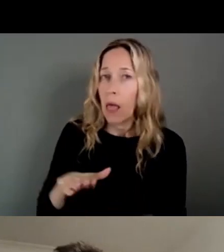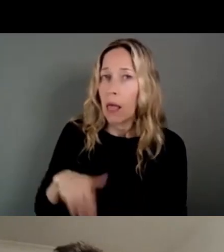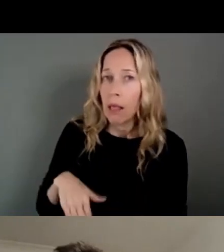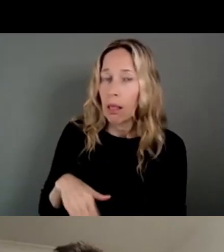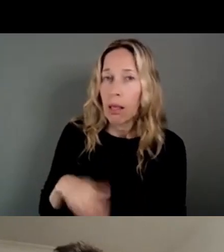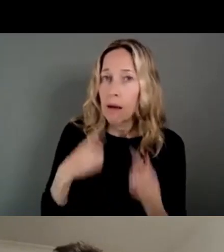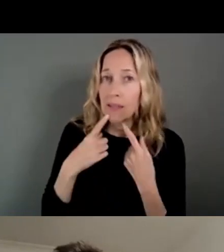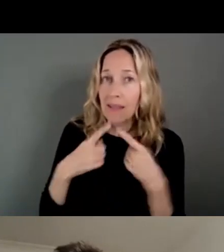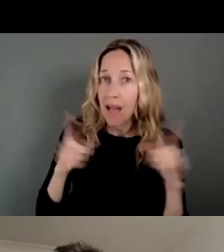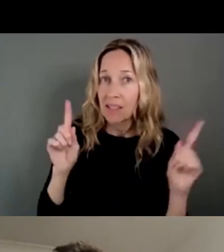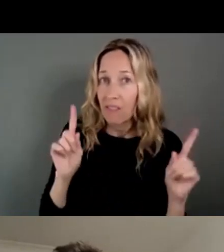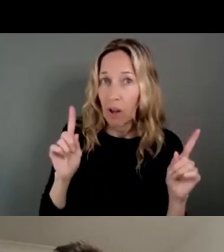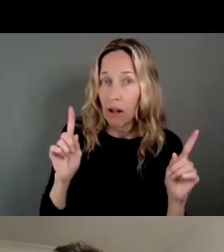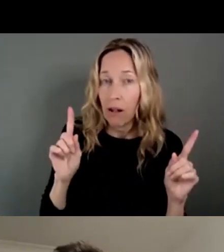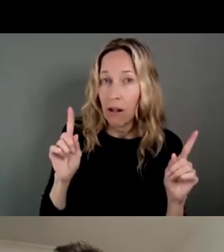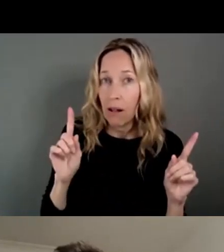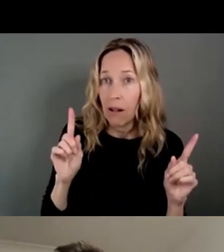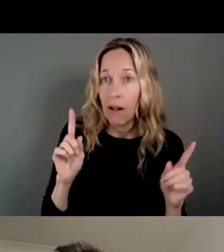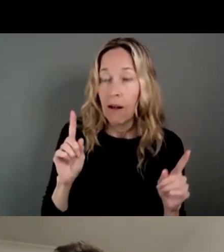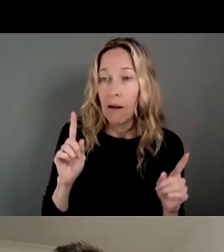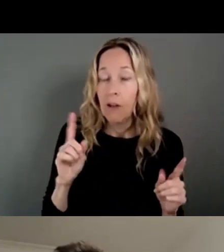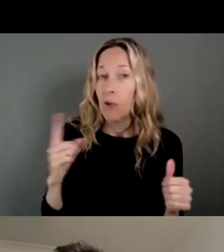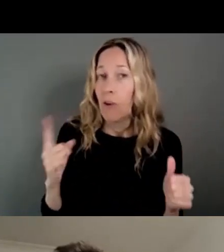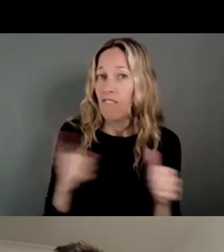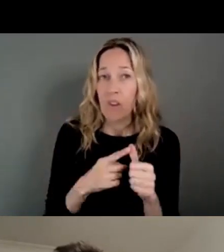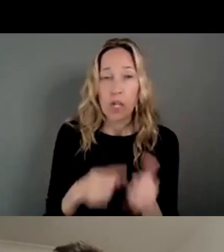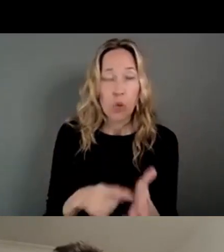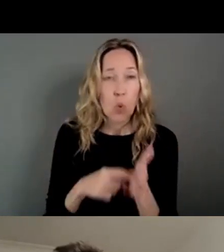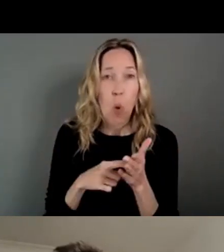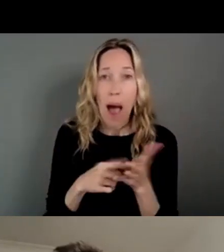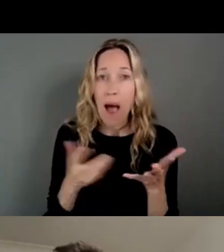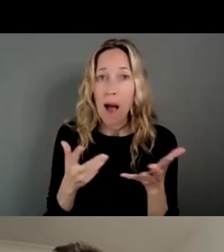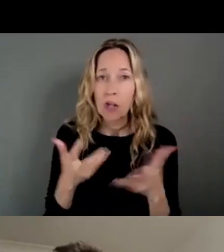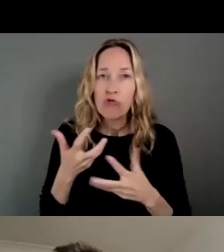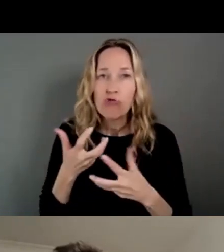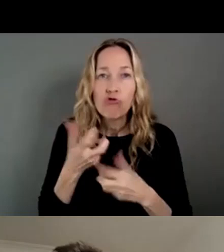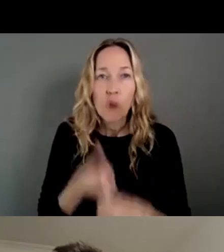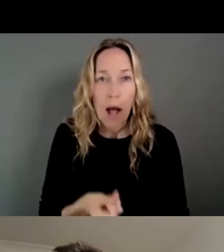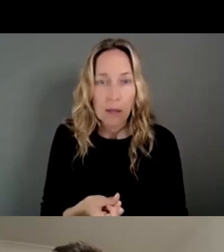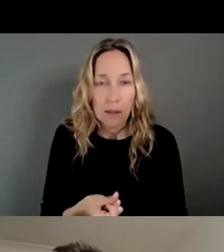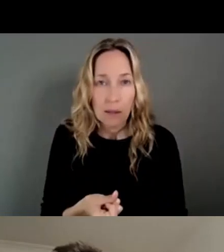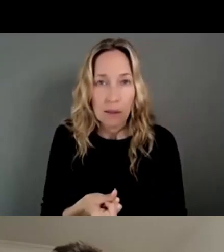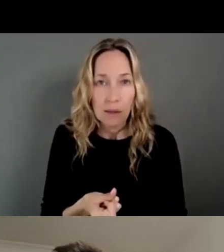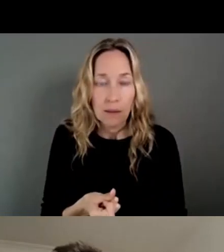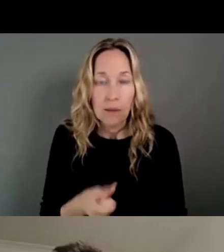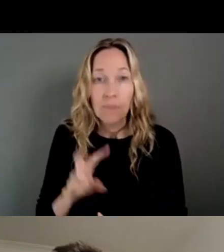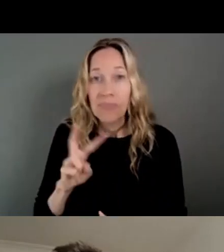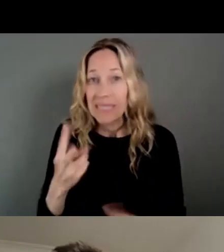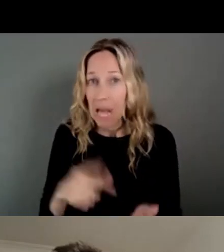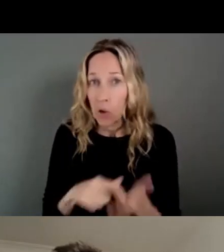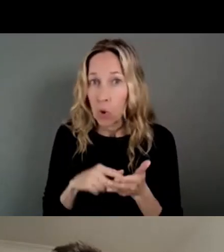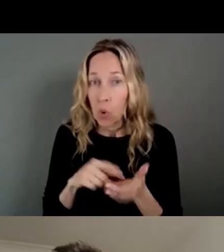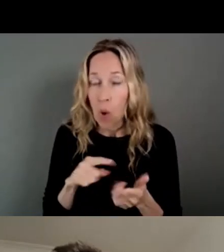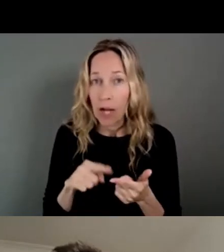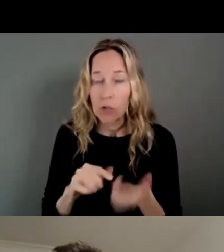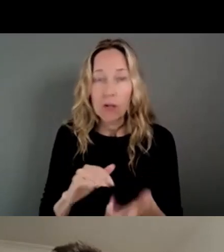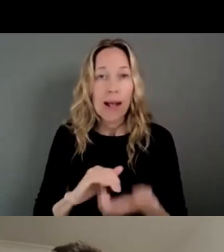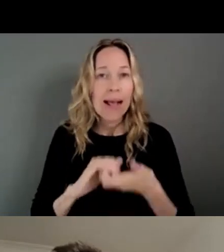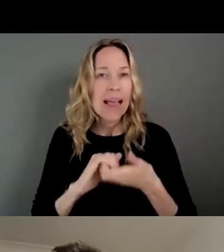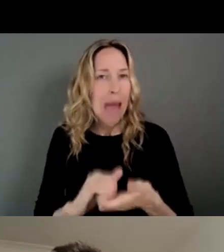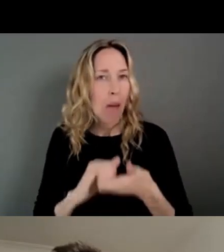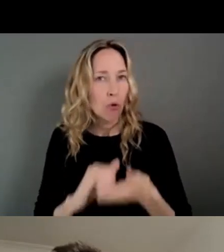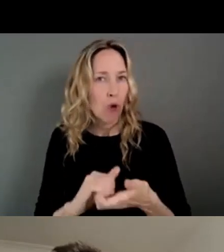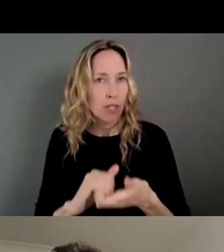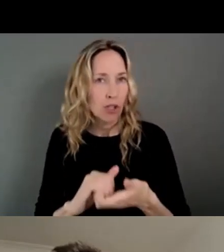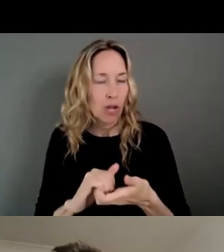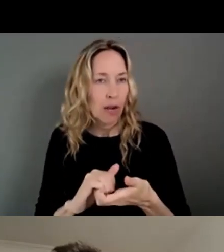trust. The second thing is collaboration. And the third thing, which is really hard for some people,